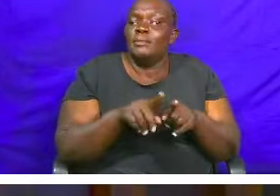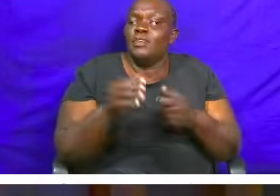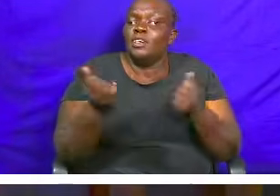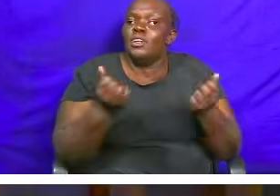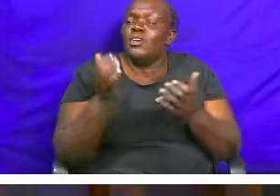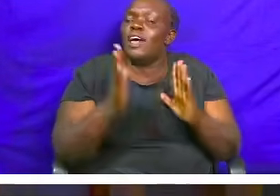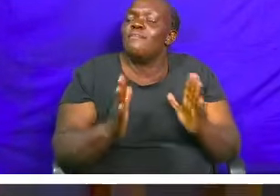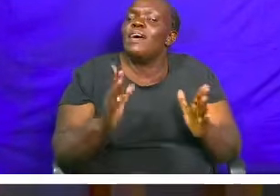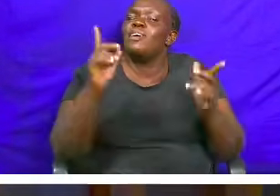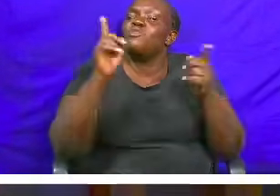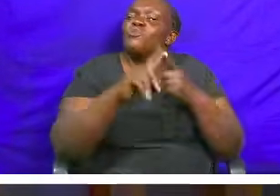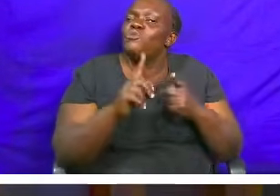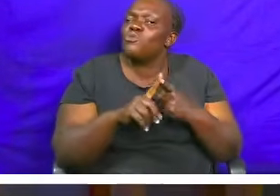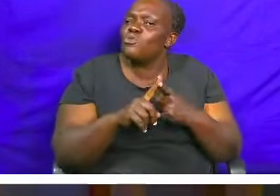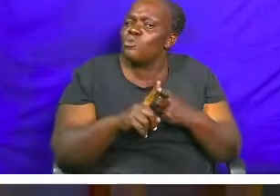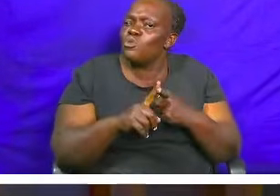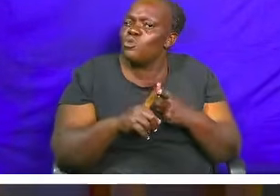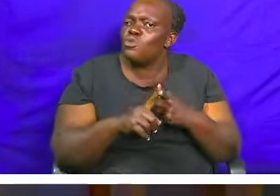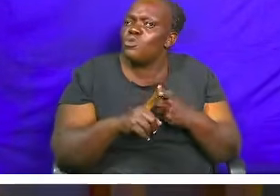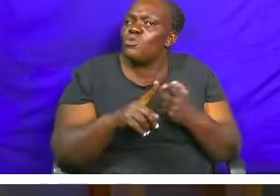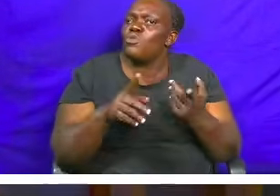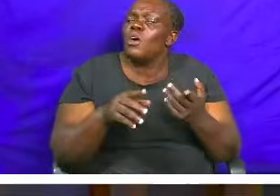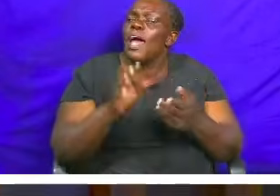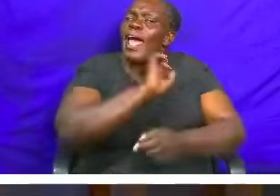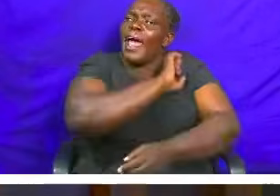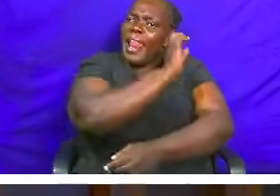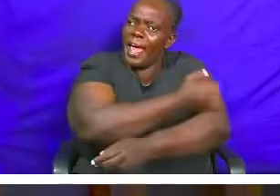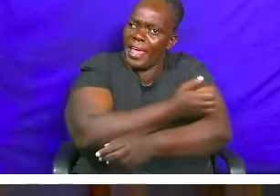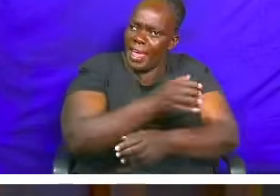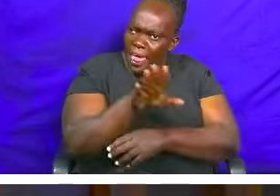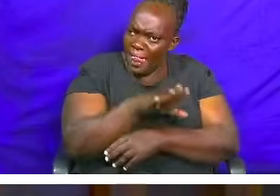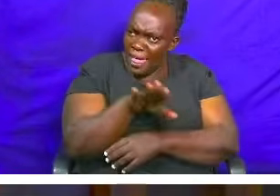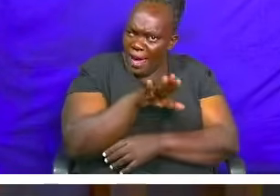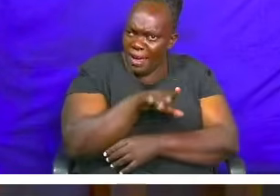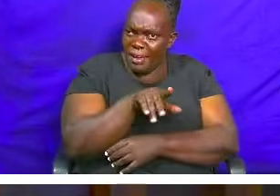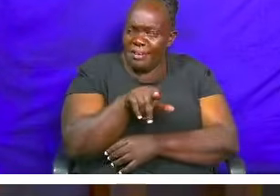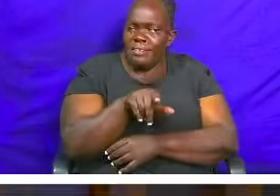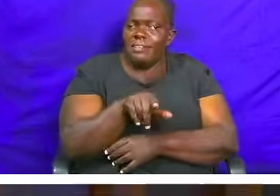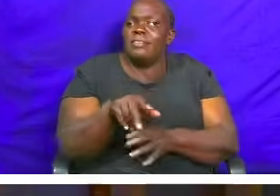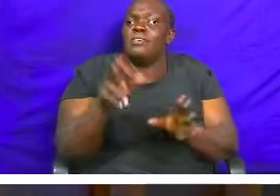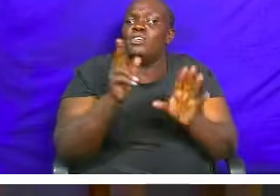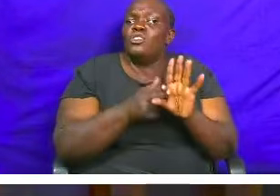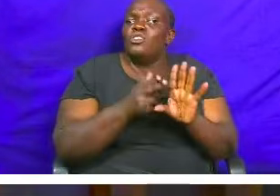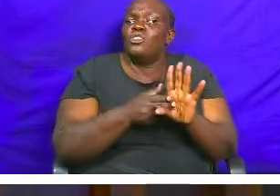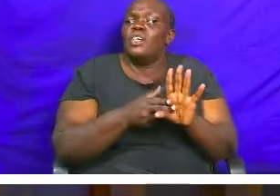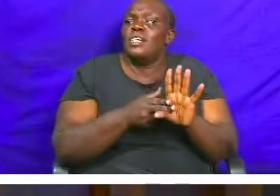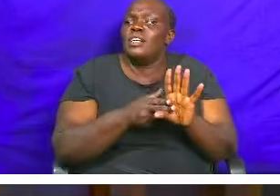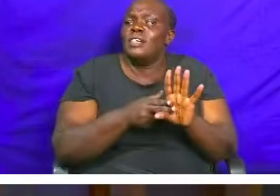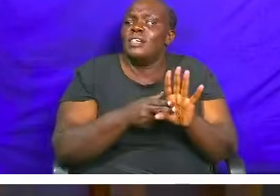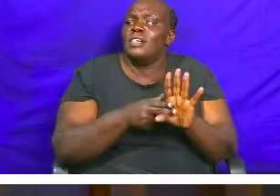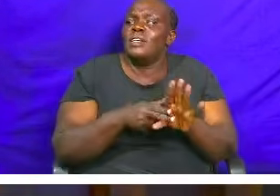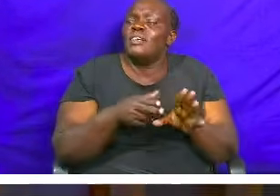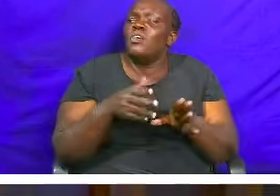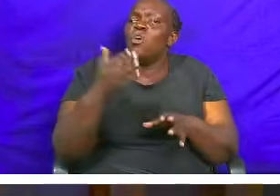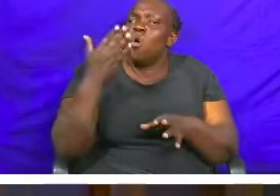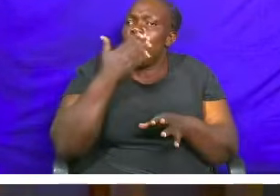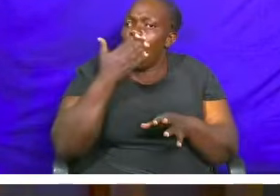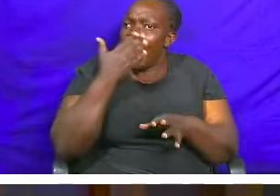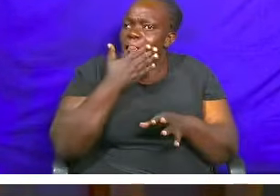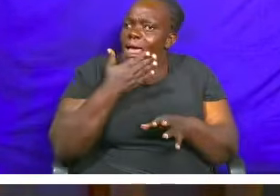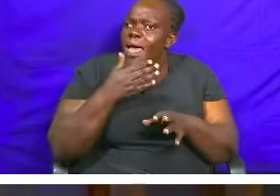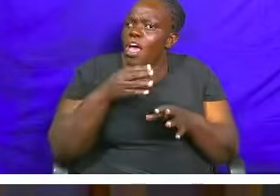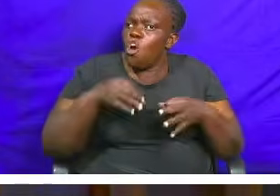diversifying to more sources of energy apart from petroleum. Okay. So I joined them as a lubricants officer